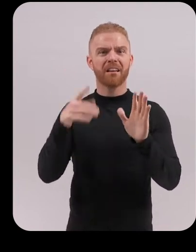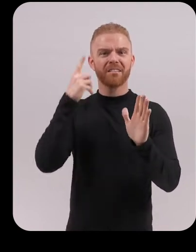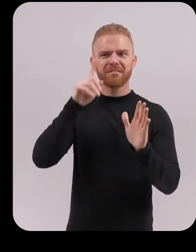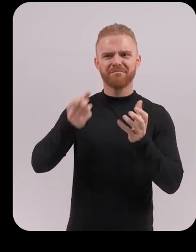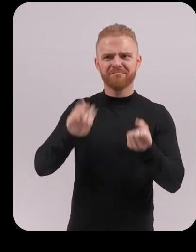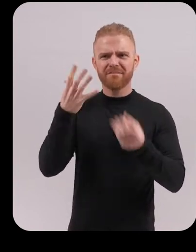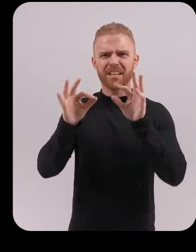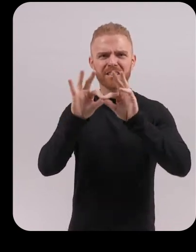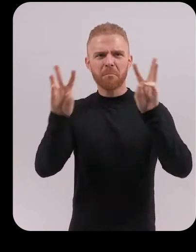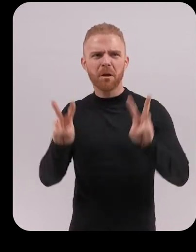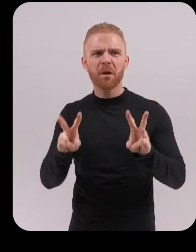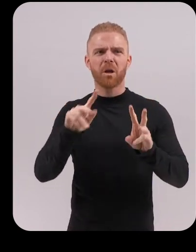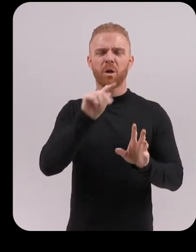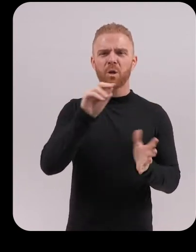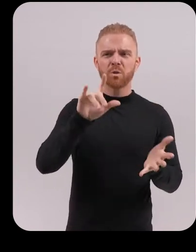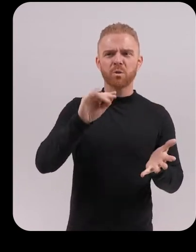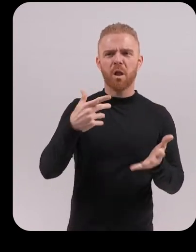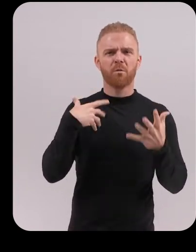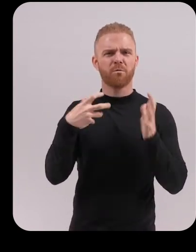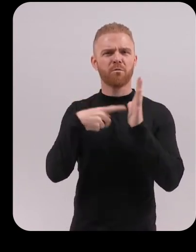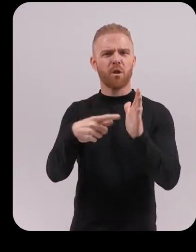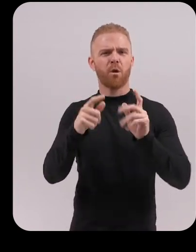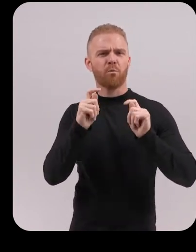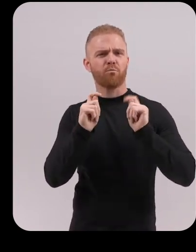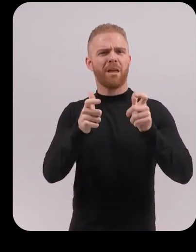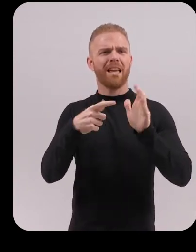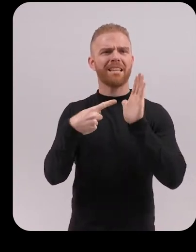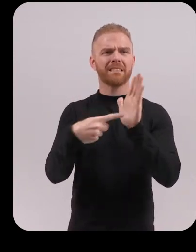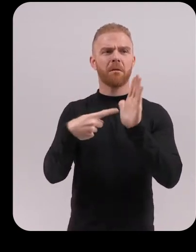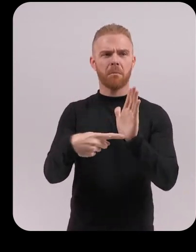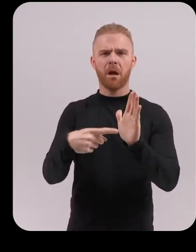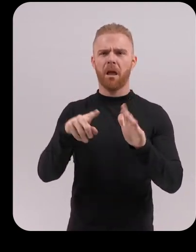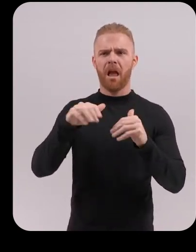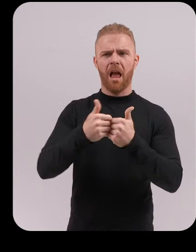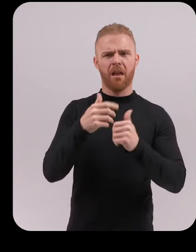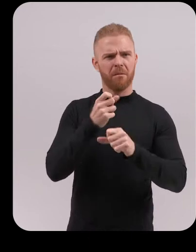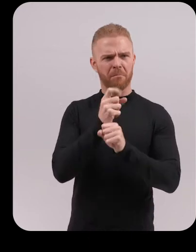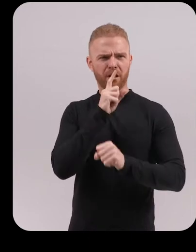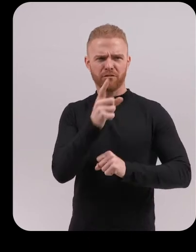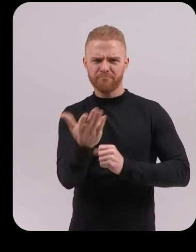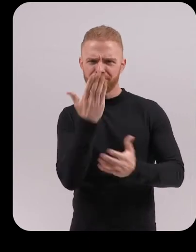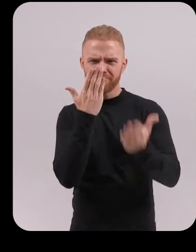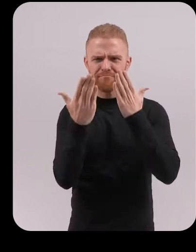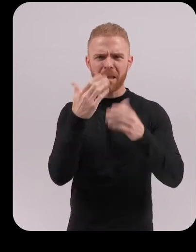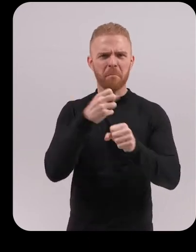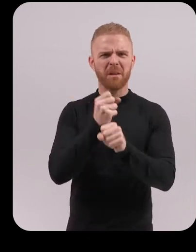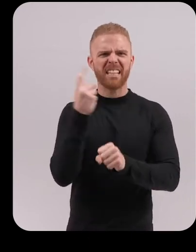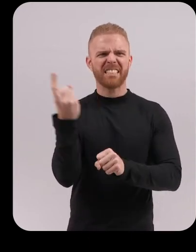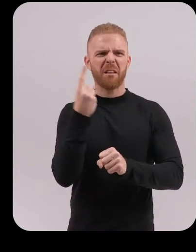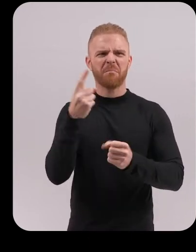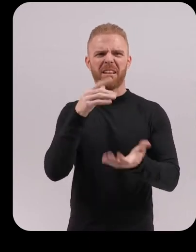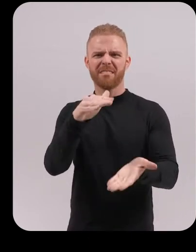and dig into a quick demo as to how you can join together these underlying nuts and bolts to make something magical.